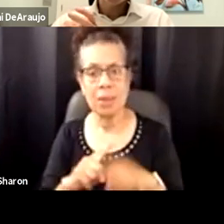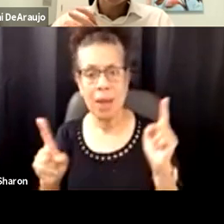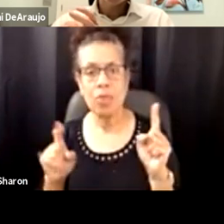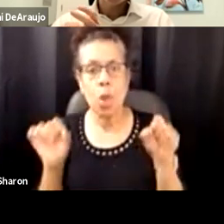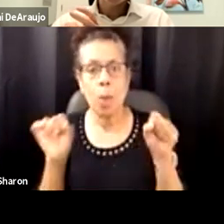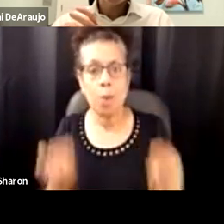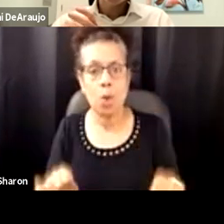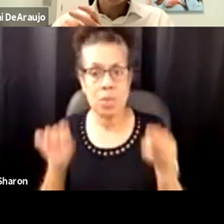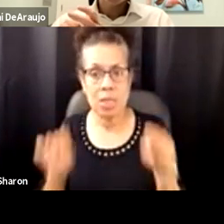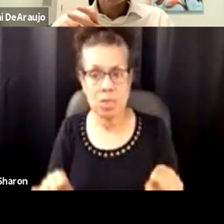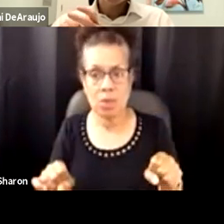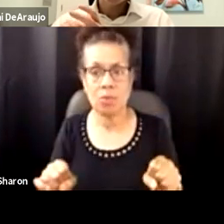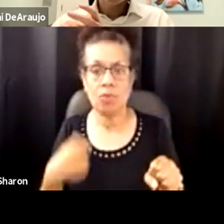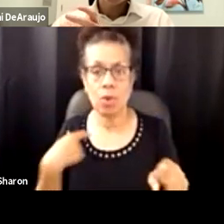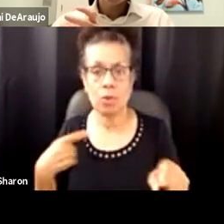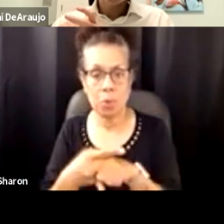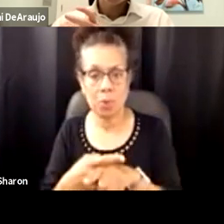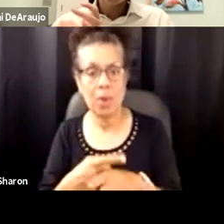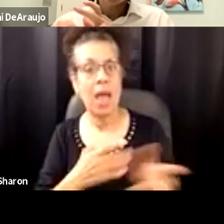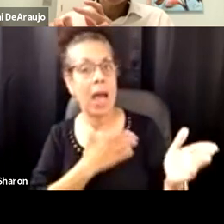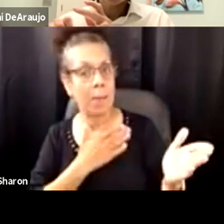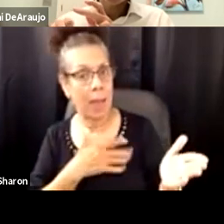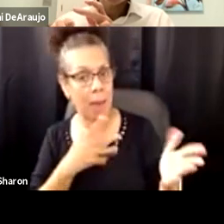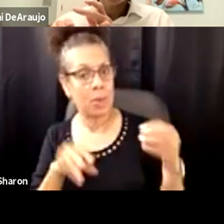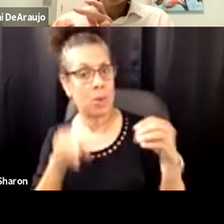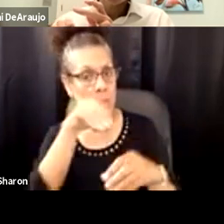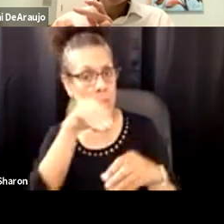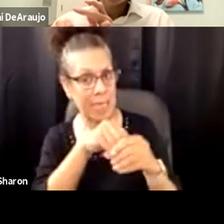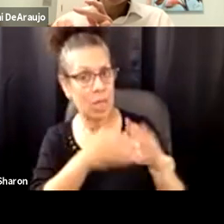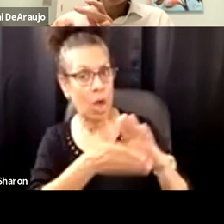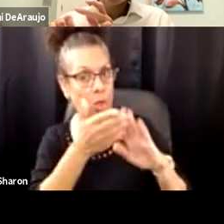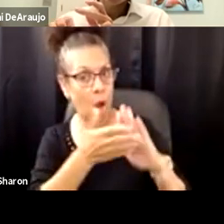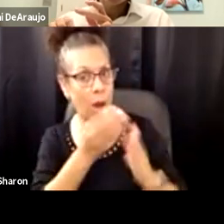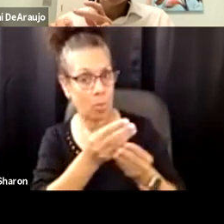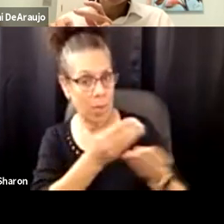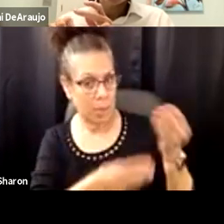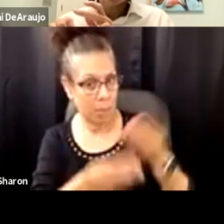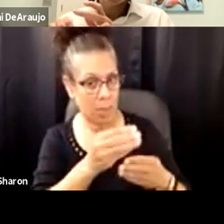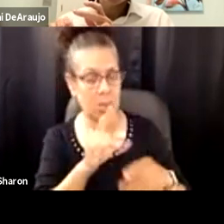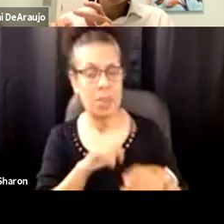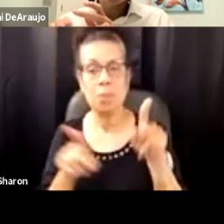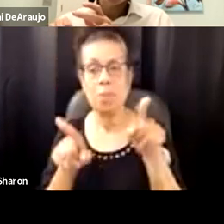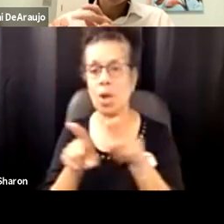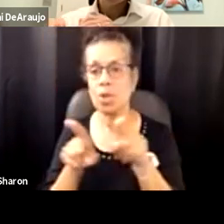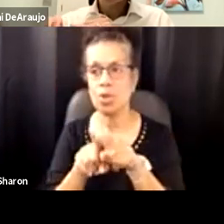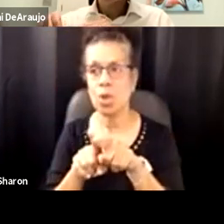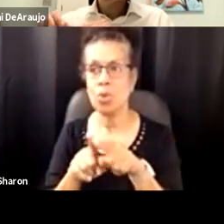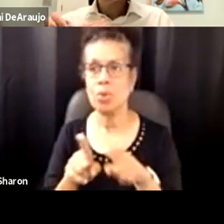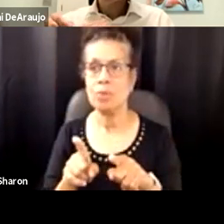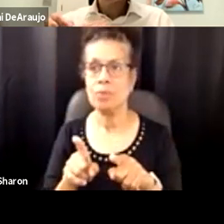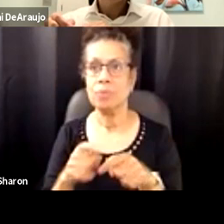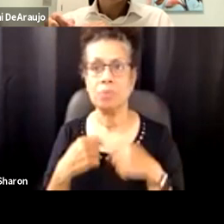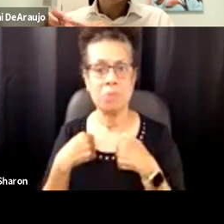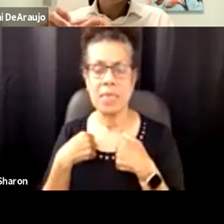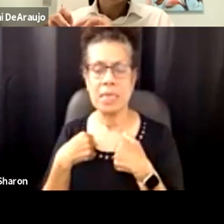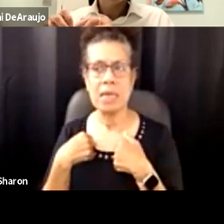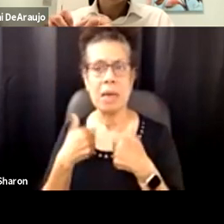for fiscal cliff so i appreciate you put it into the operating budget i also think it calls into question i have been a huge